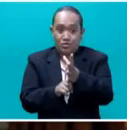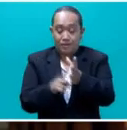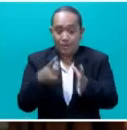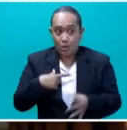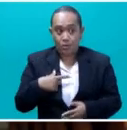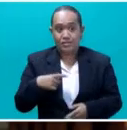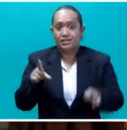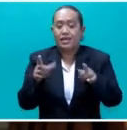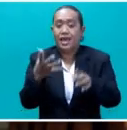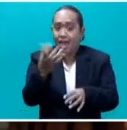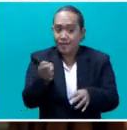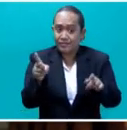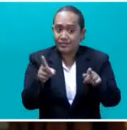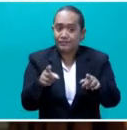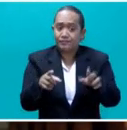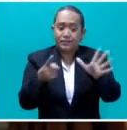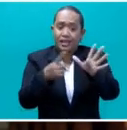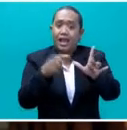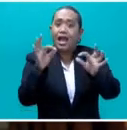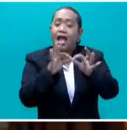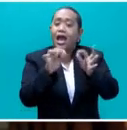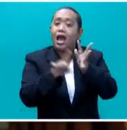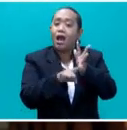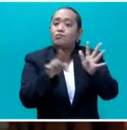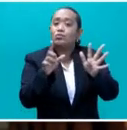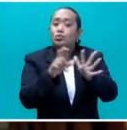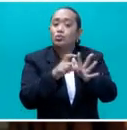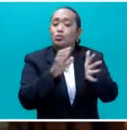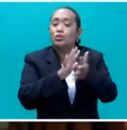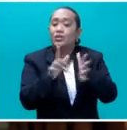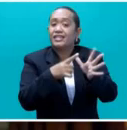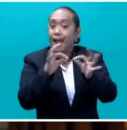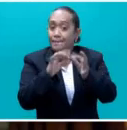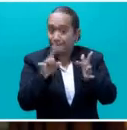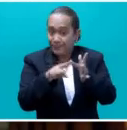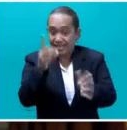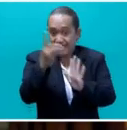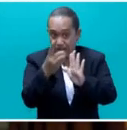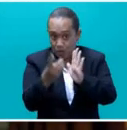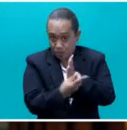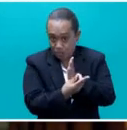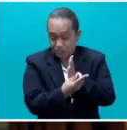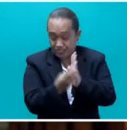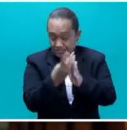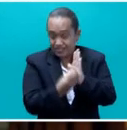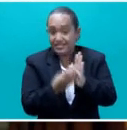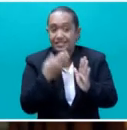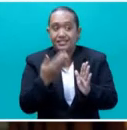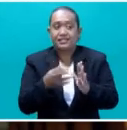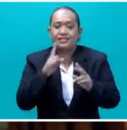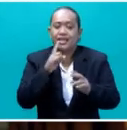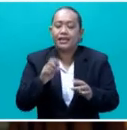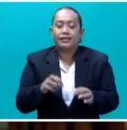Dhabi Declaration of February 2020 asserts that there can be no sustainable development without sustainable